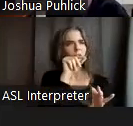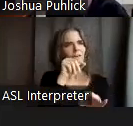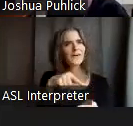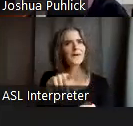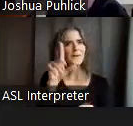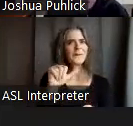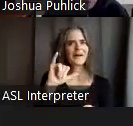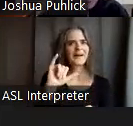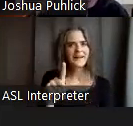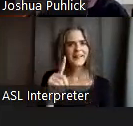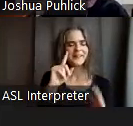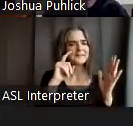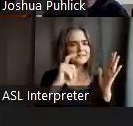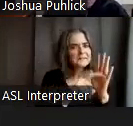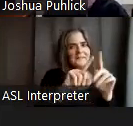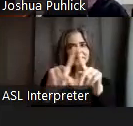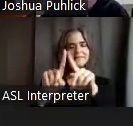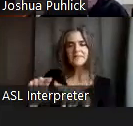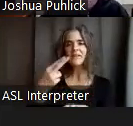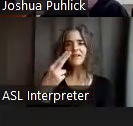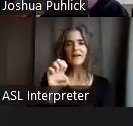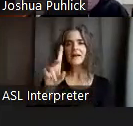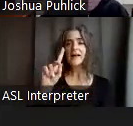hedgerows and features like that.